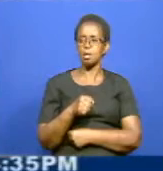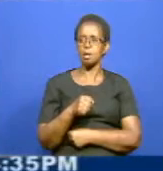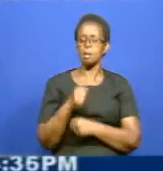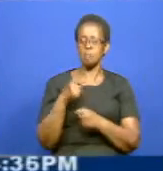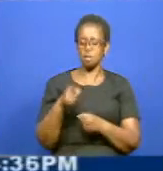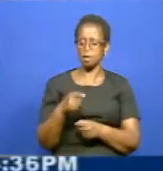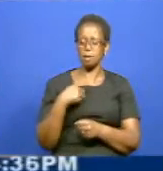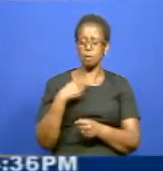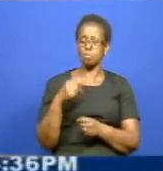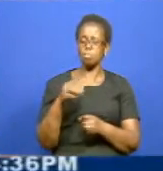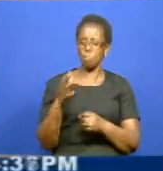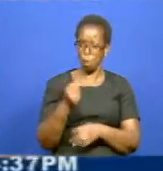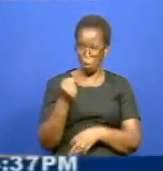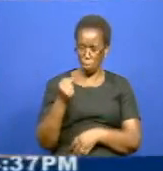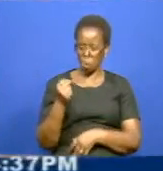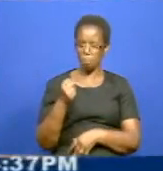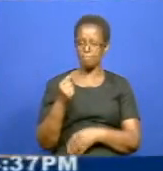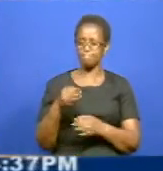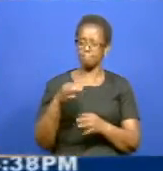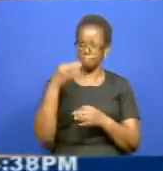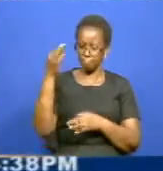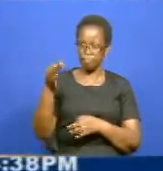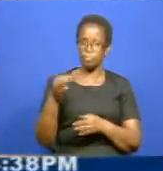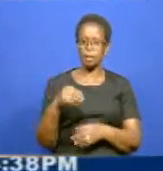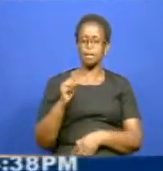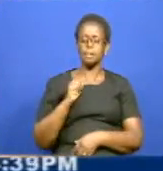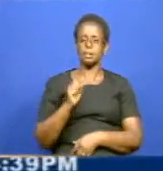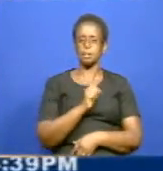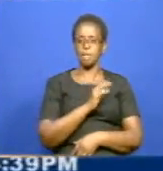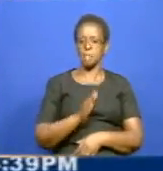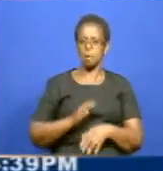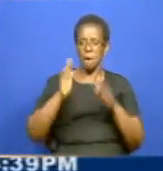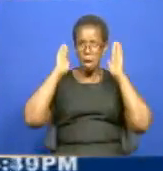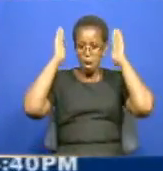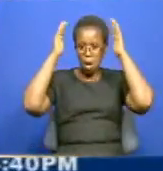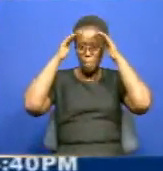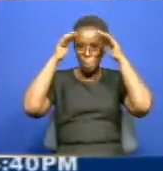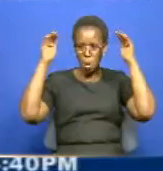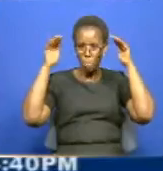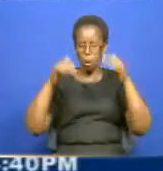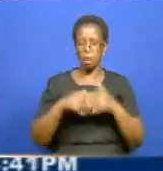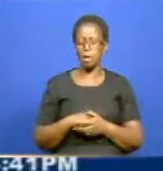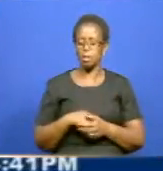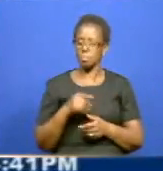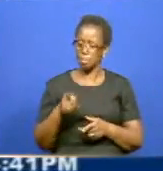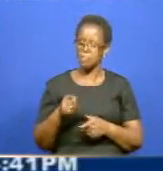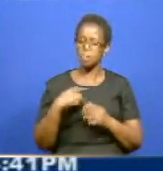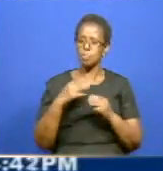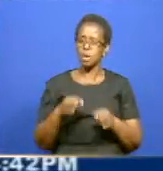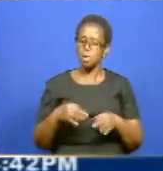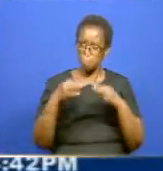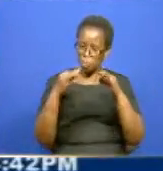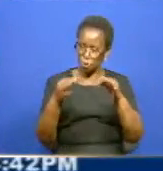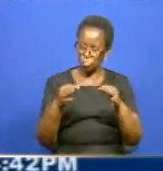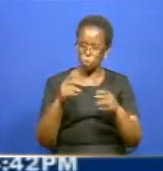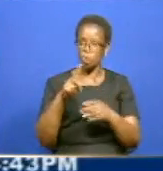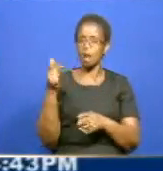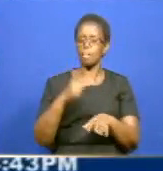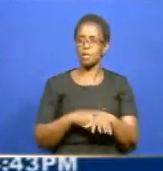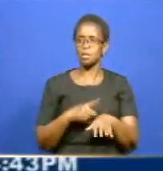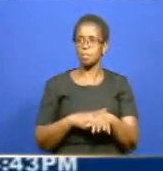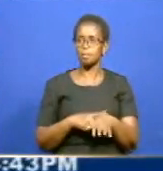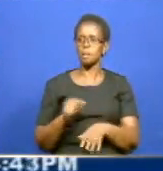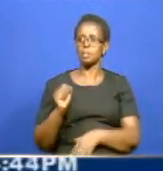deferred. Senator Isaac Mwaura, deferred. Senator